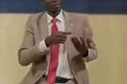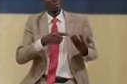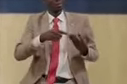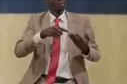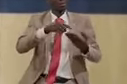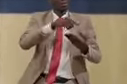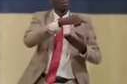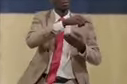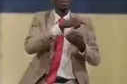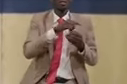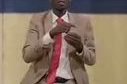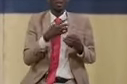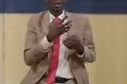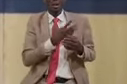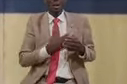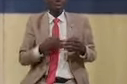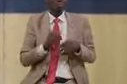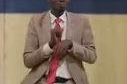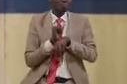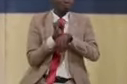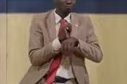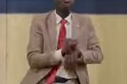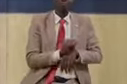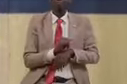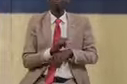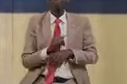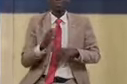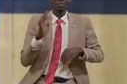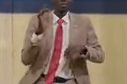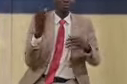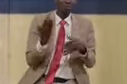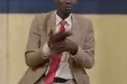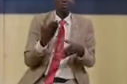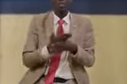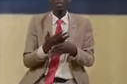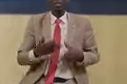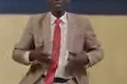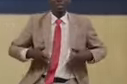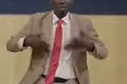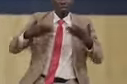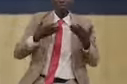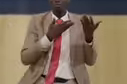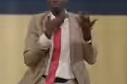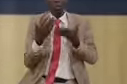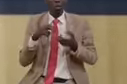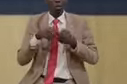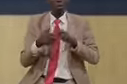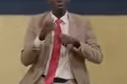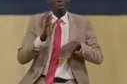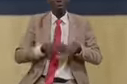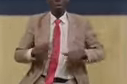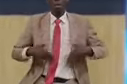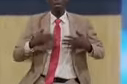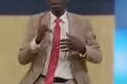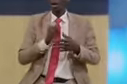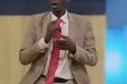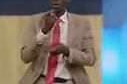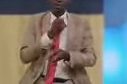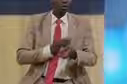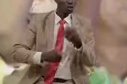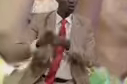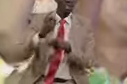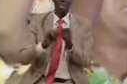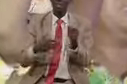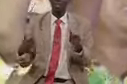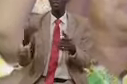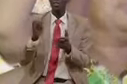lives, harassing lives, bringing curses upon lives, I reverse everything he has done